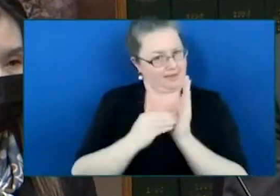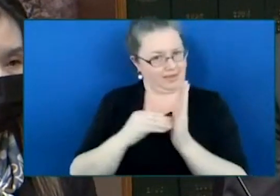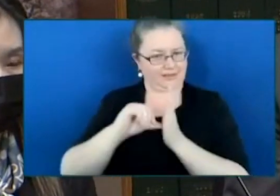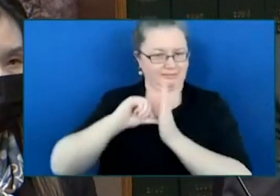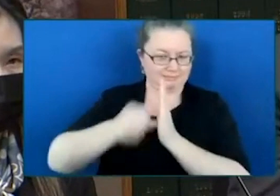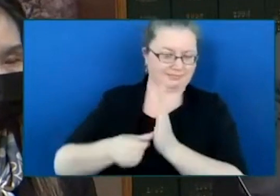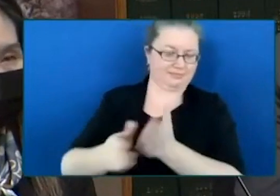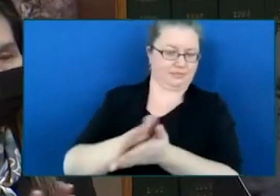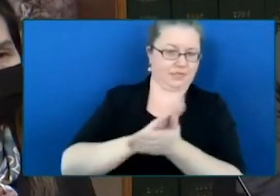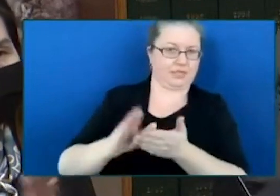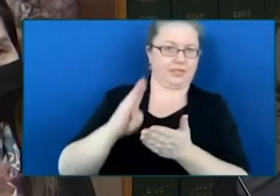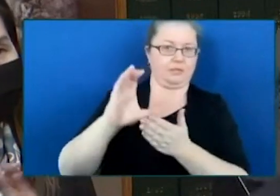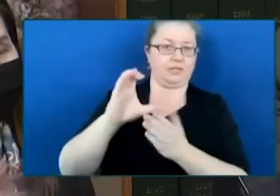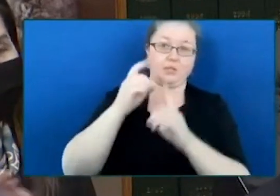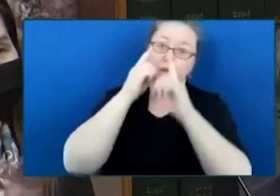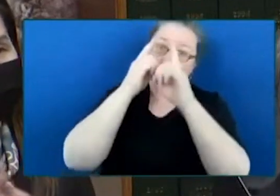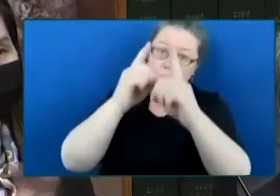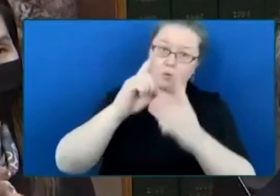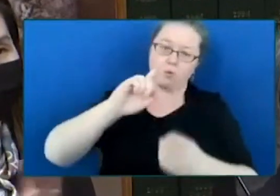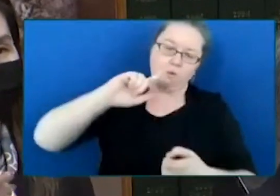faster.